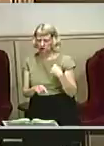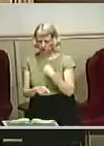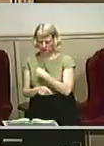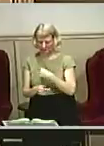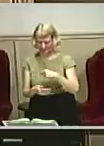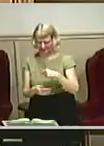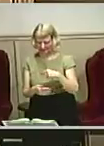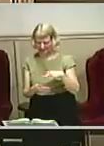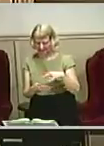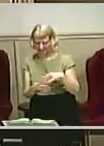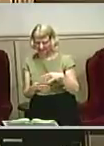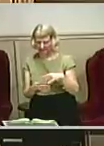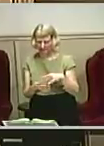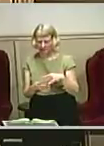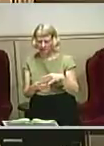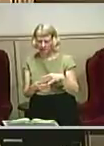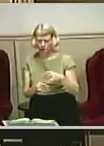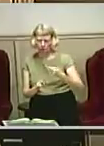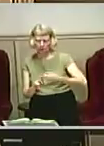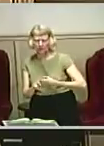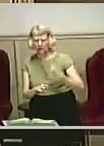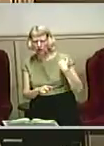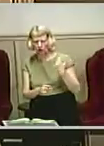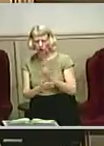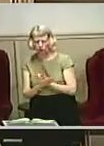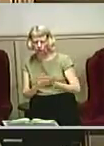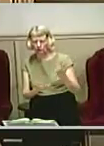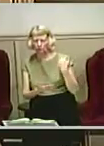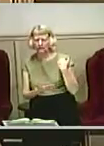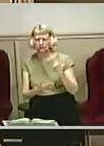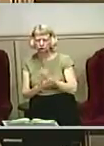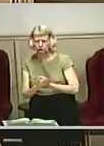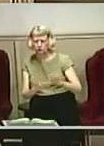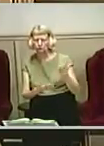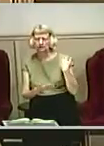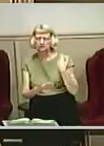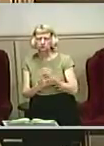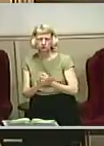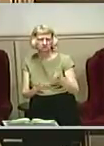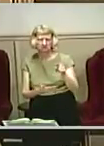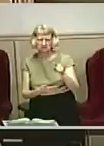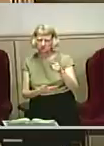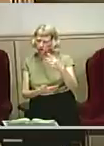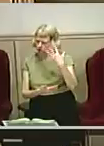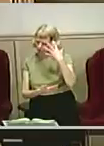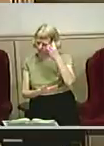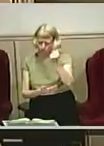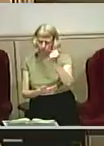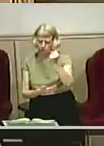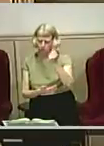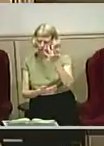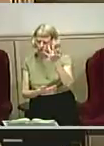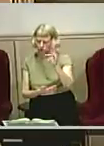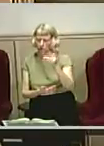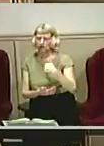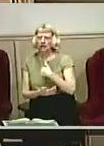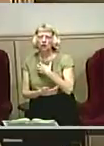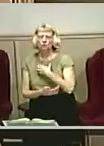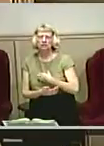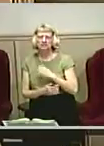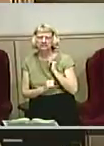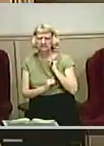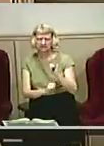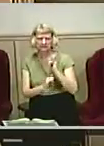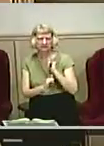studying. What we studied a month ago to 3 weeks ago to 2 weeks ago to 1 week ago, and Taylor has that great mind. And I wish I had the mind